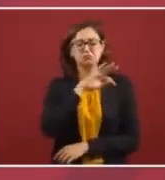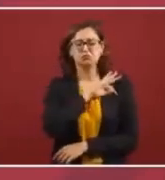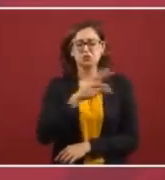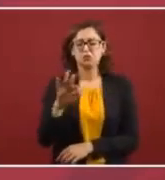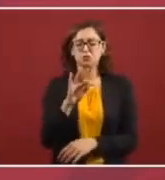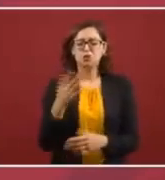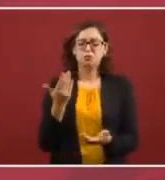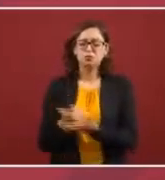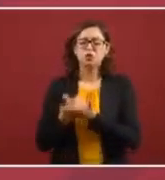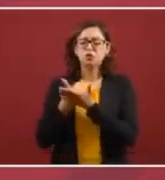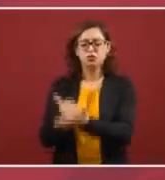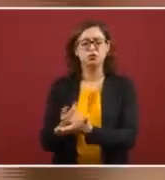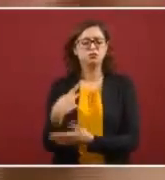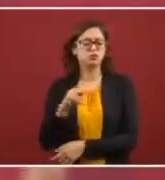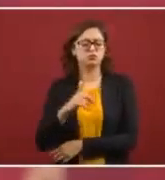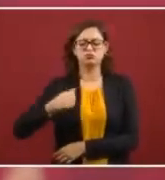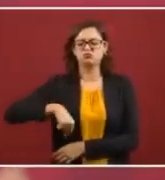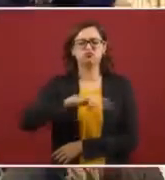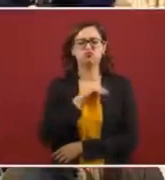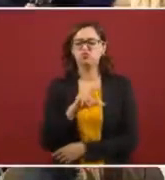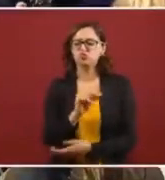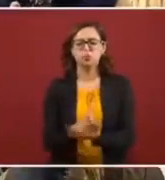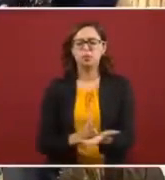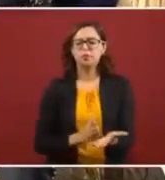But we don't get involved in these things.